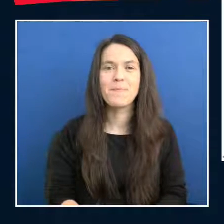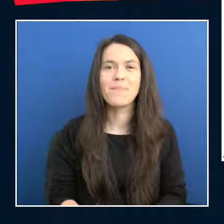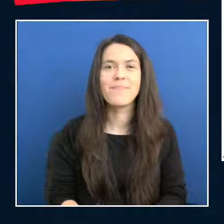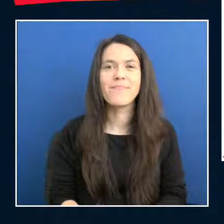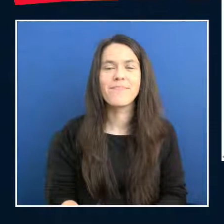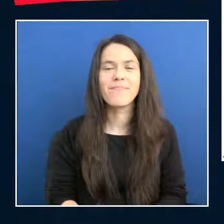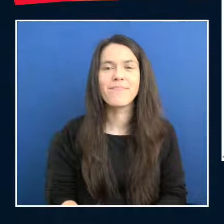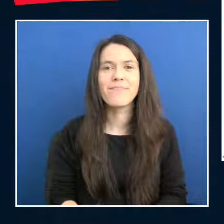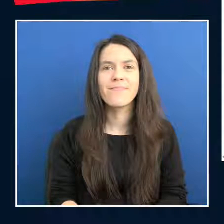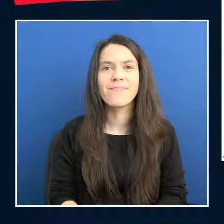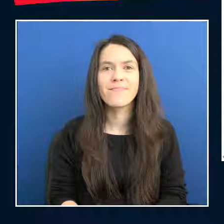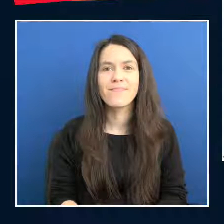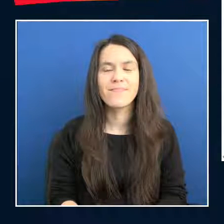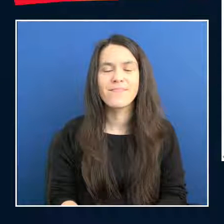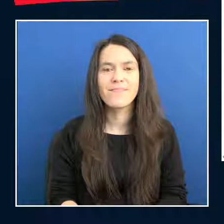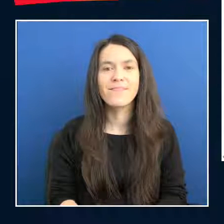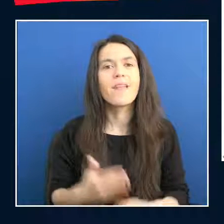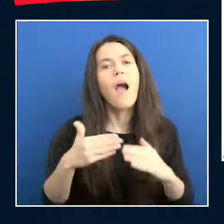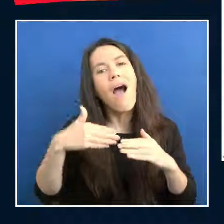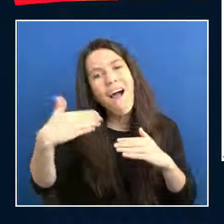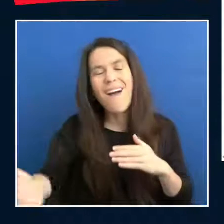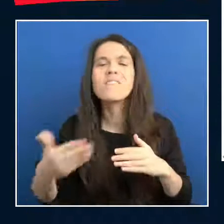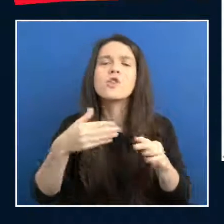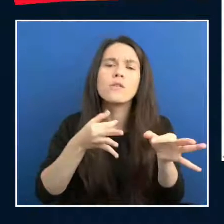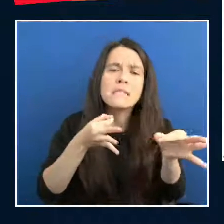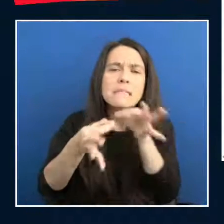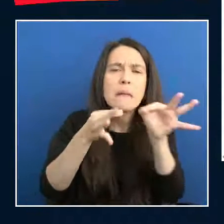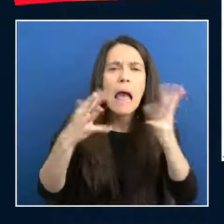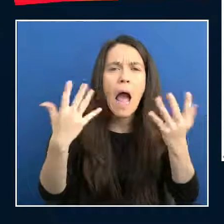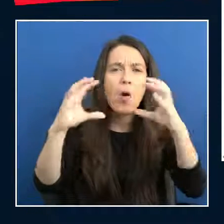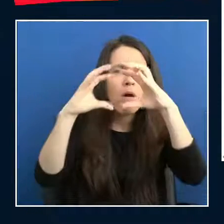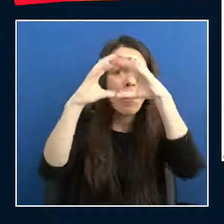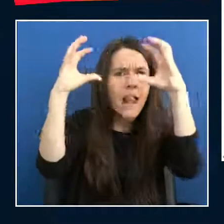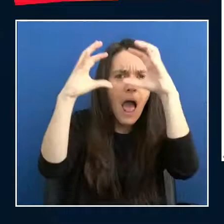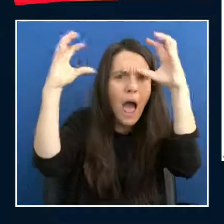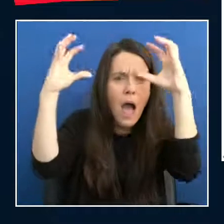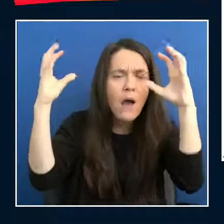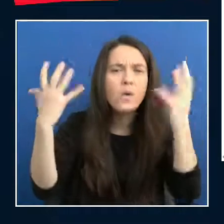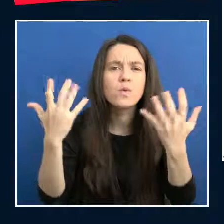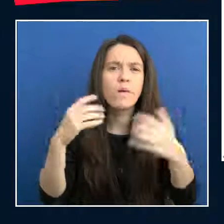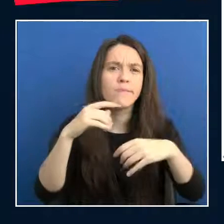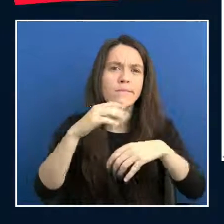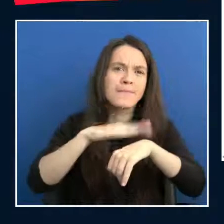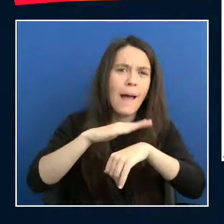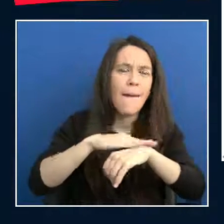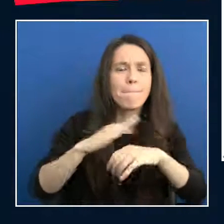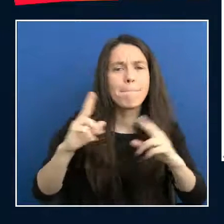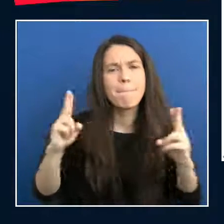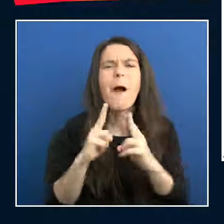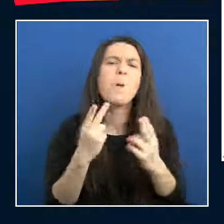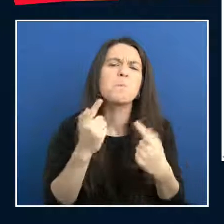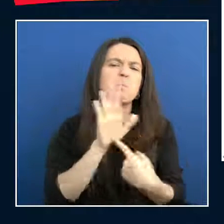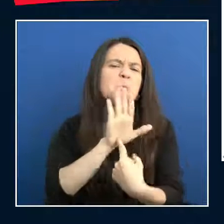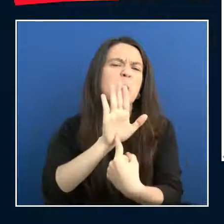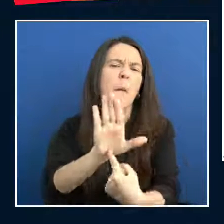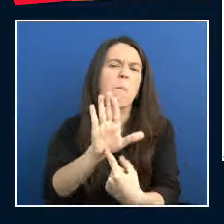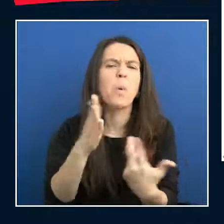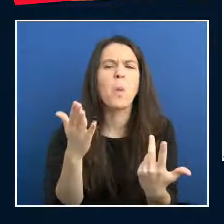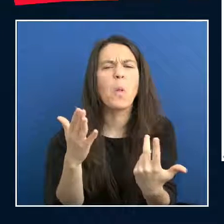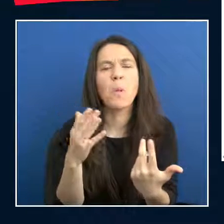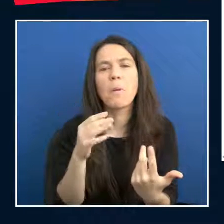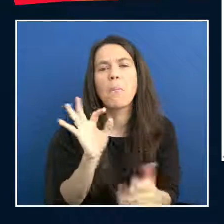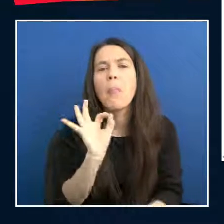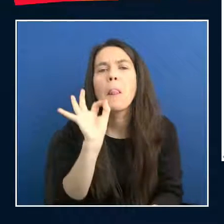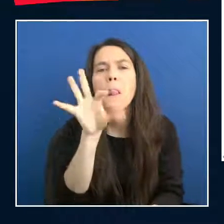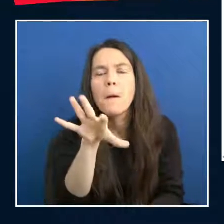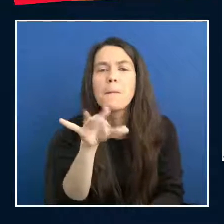it then, like in the cloud, and we'll do one example, one very easy example here. And I give you a bit of hands-on